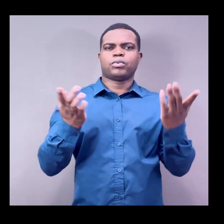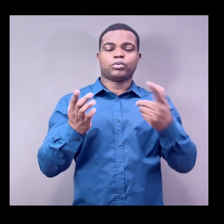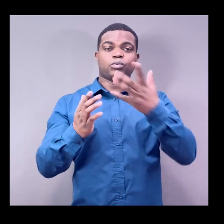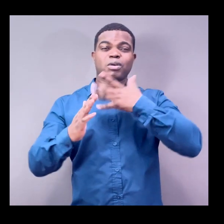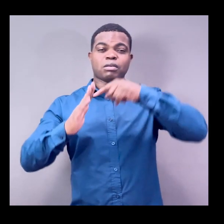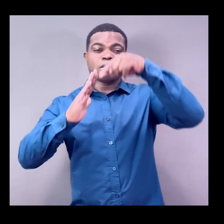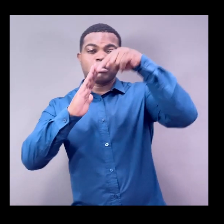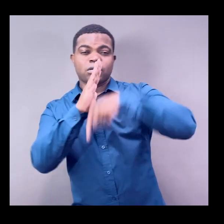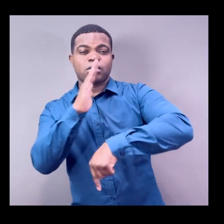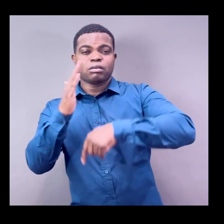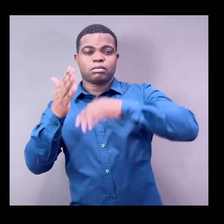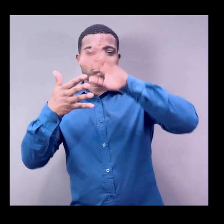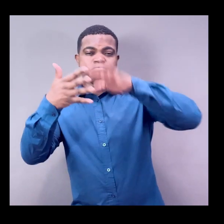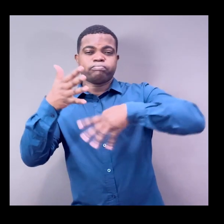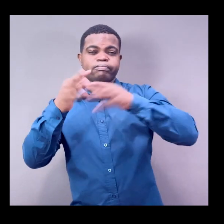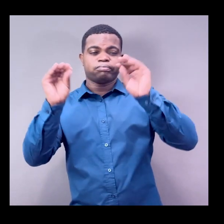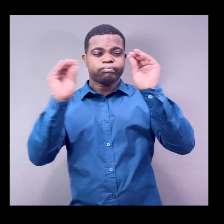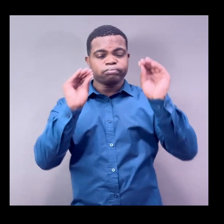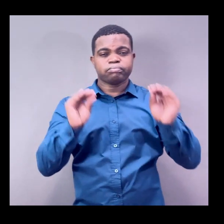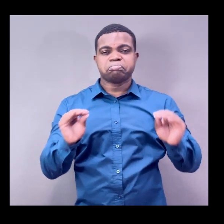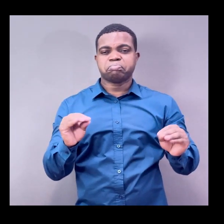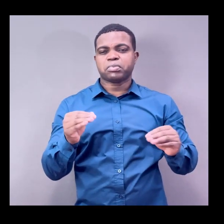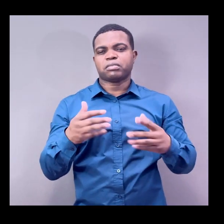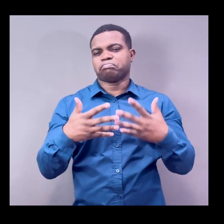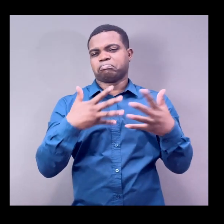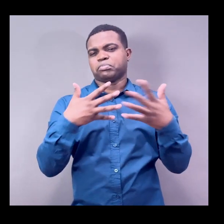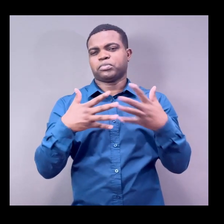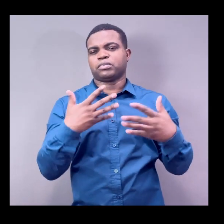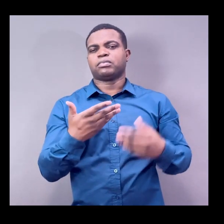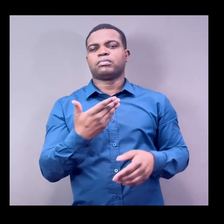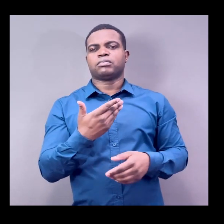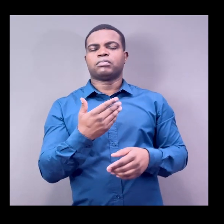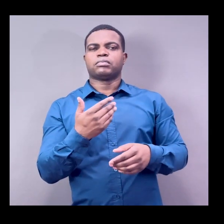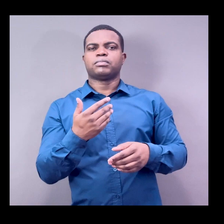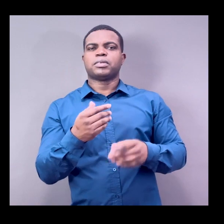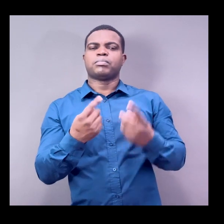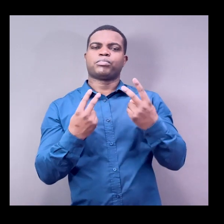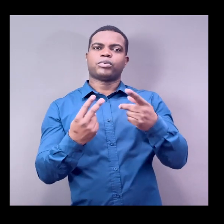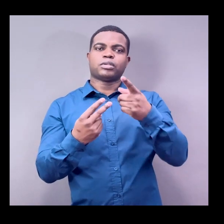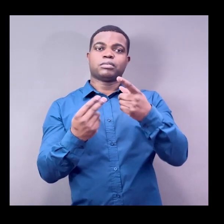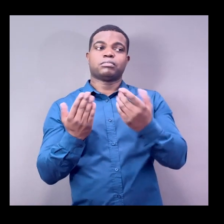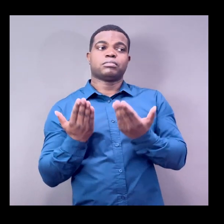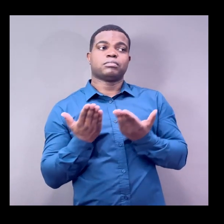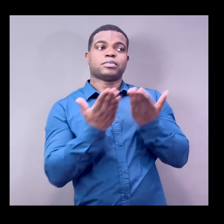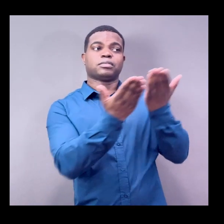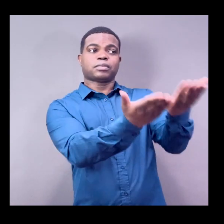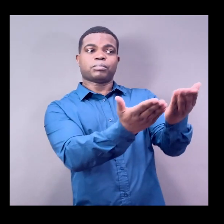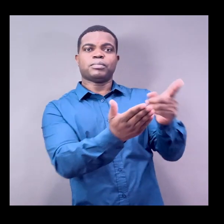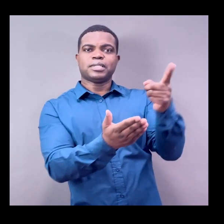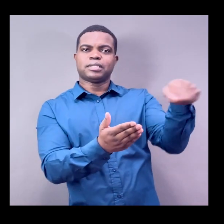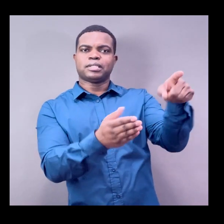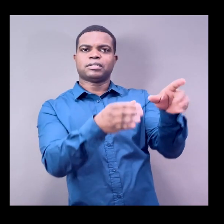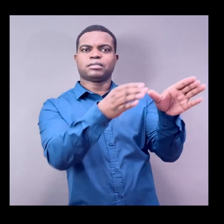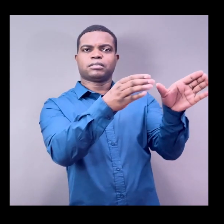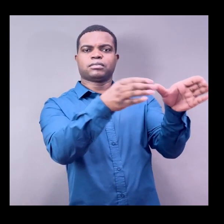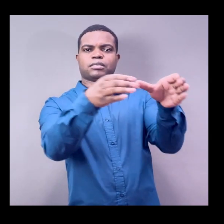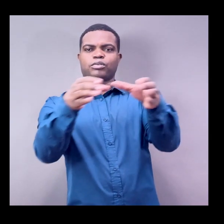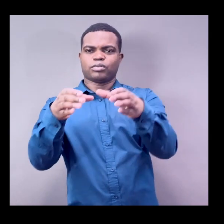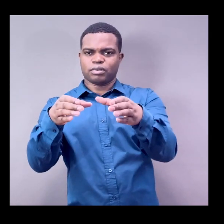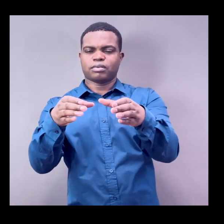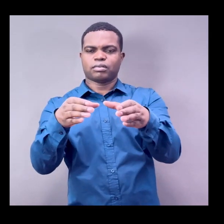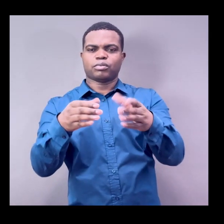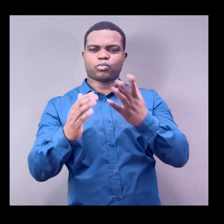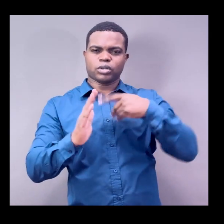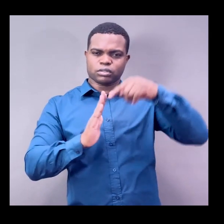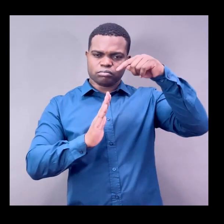more comprehensive timeline, especially when you are submitting to your stakeholders. You can make it